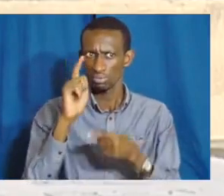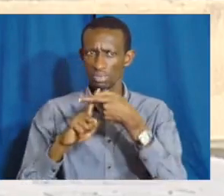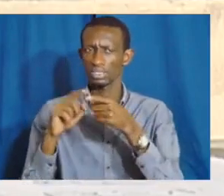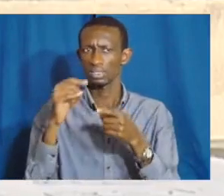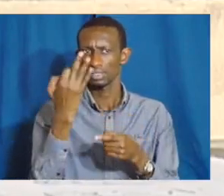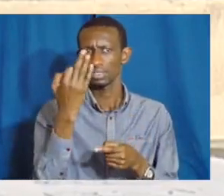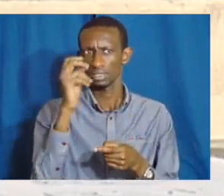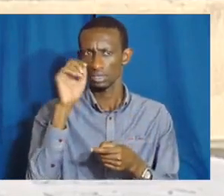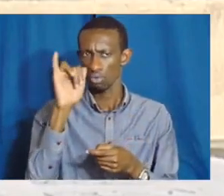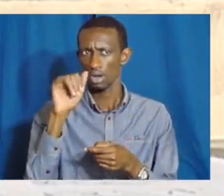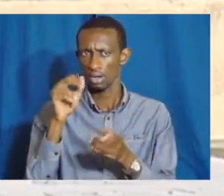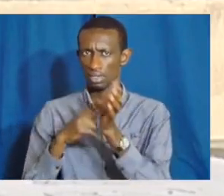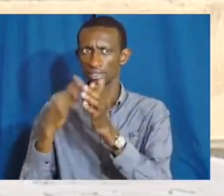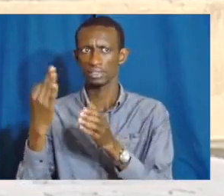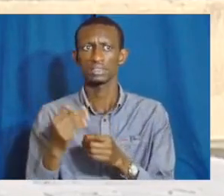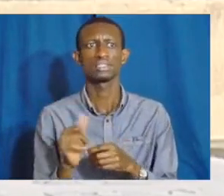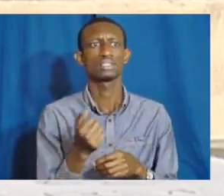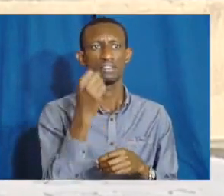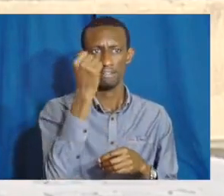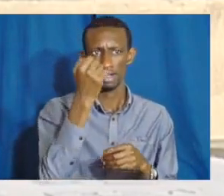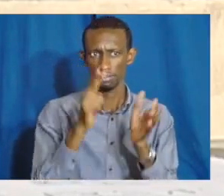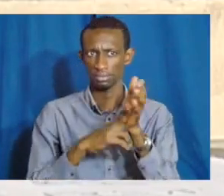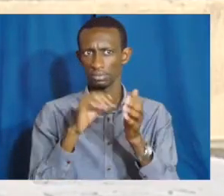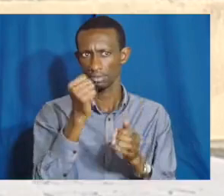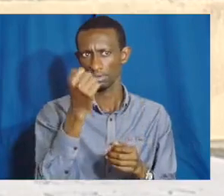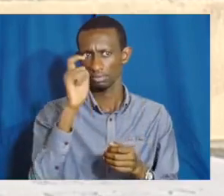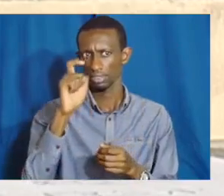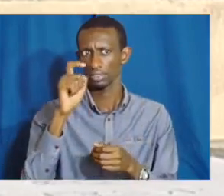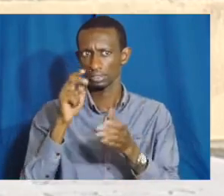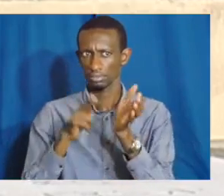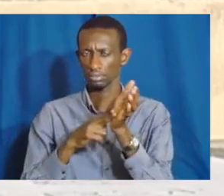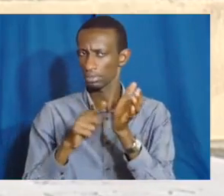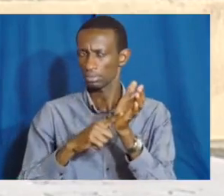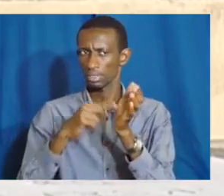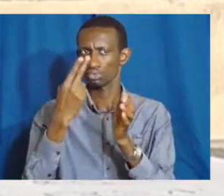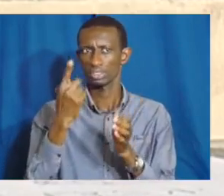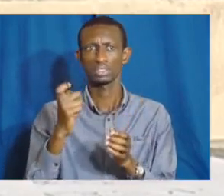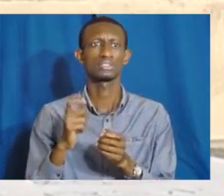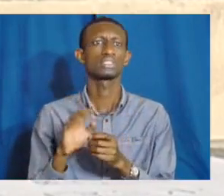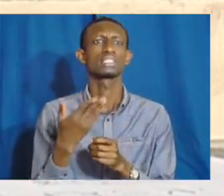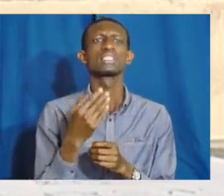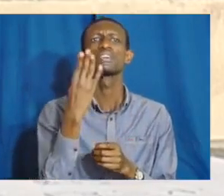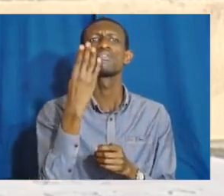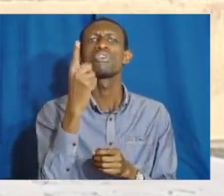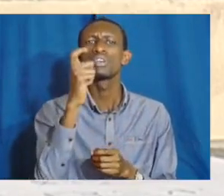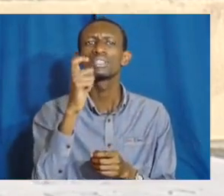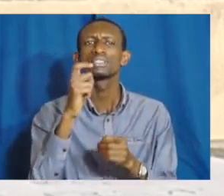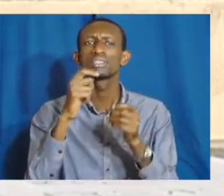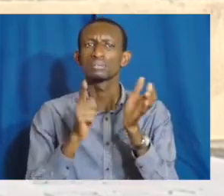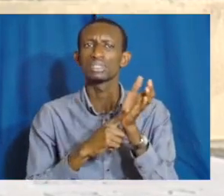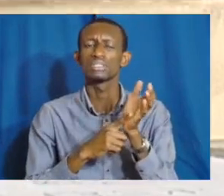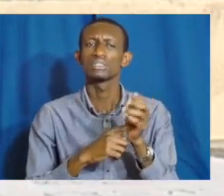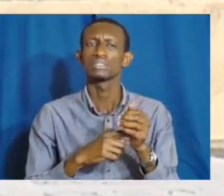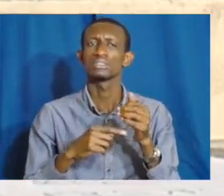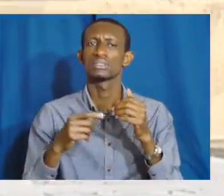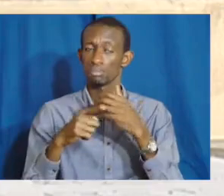equals to 5x minus 2x. And lastly, we have 4x minus 2y plus 3 equals 0. There is 0